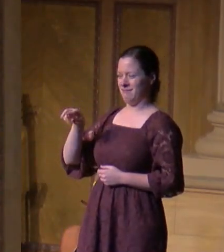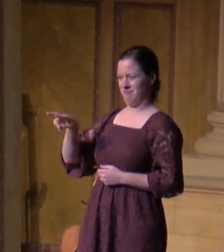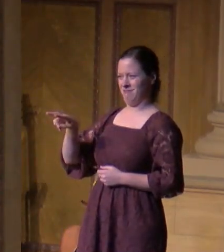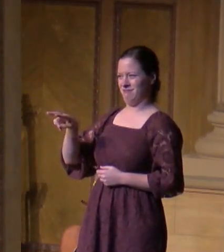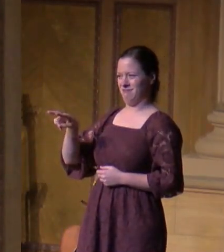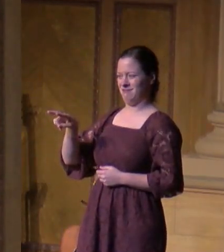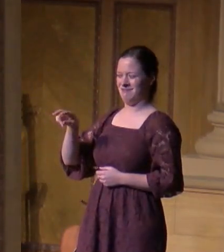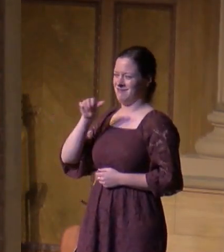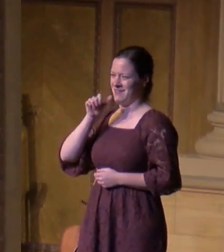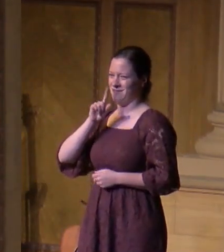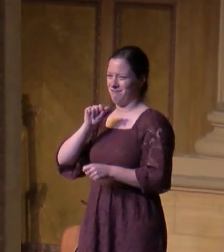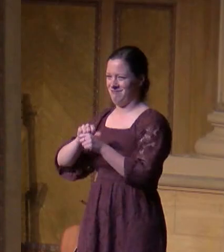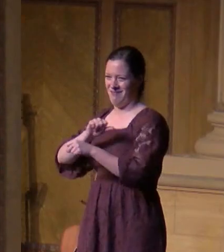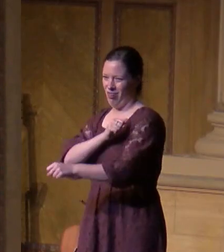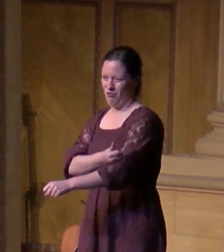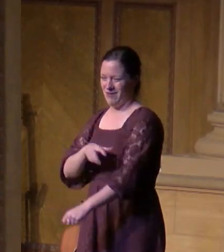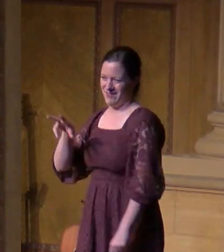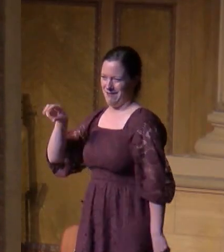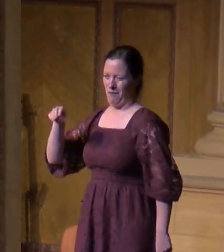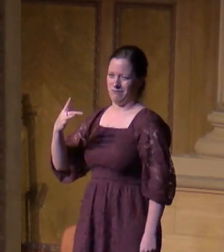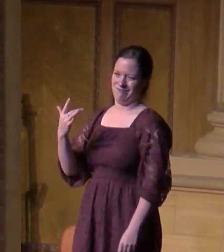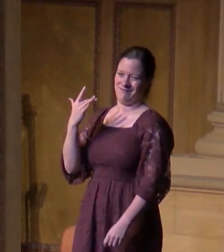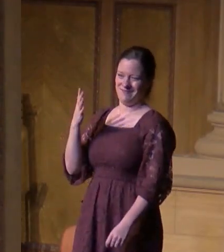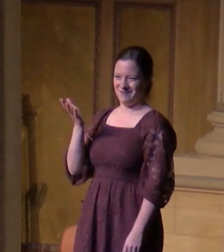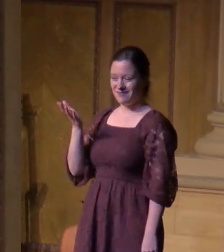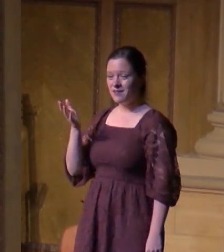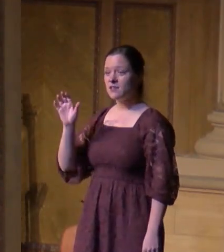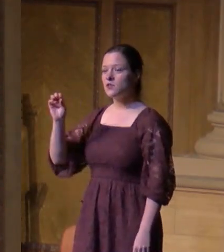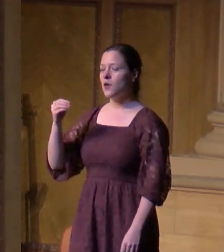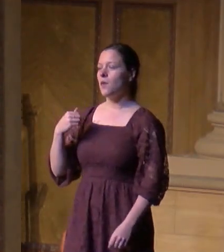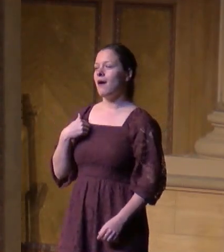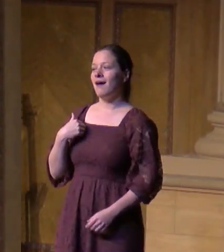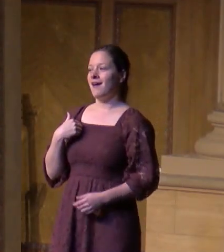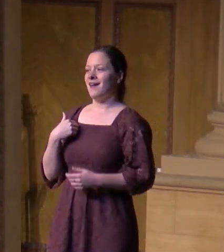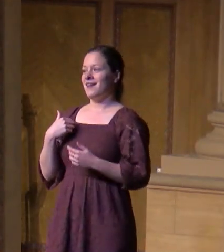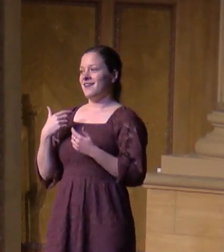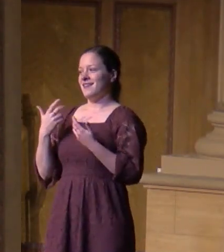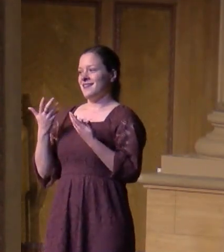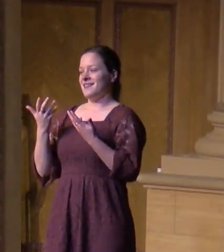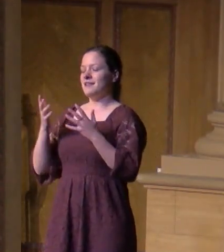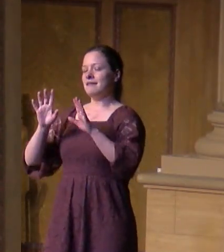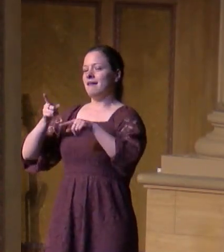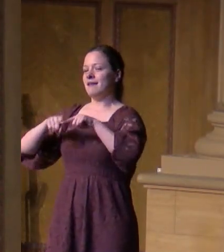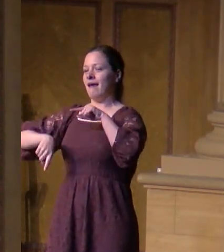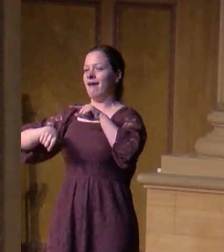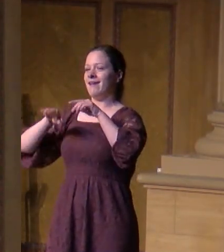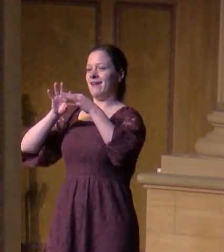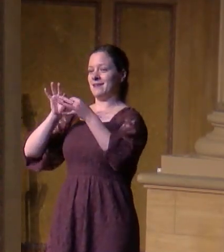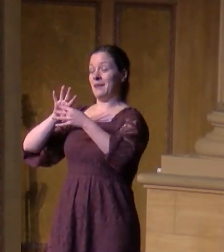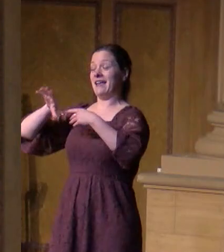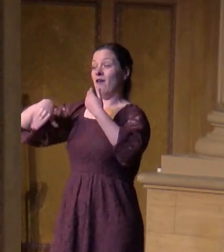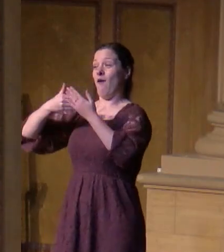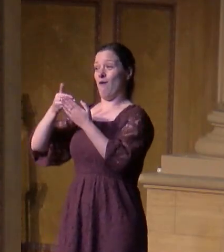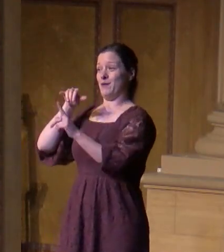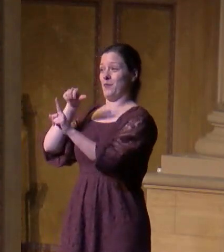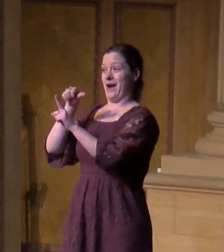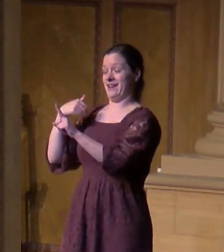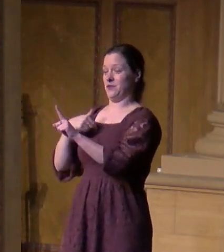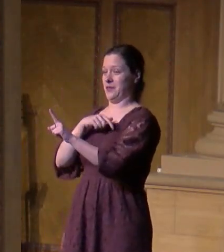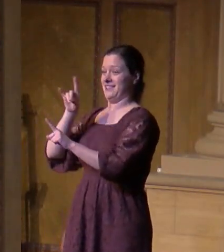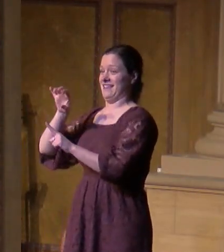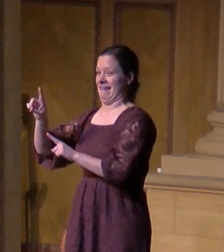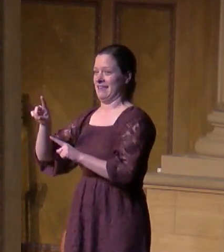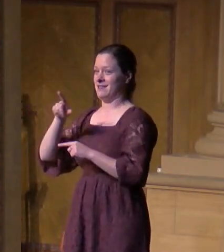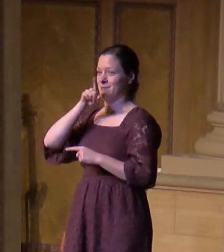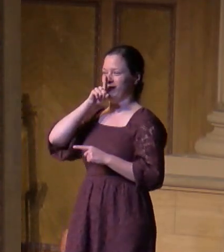any kind of legitimate authority. And so I really can't in church go into all the details about all the pranks that ended up being played against that guy.